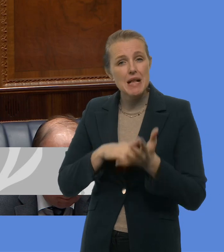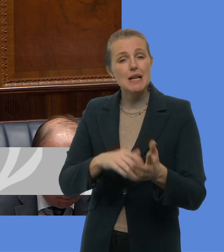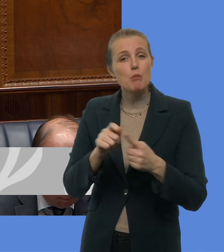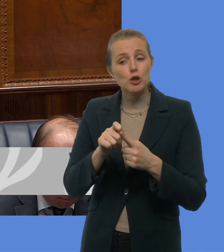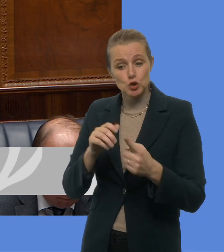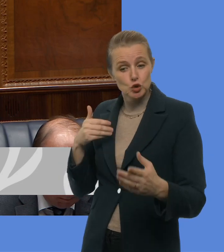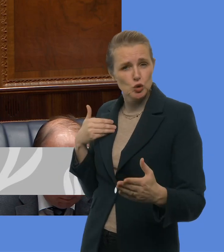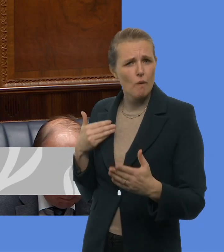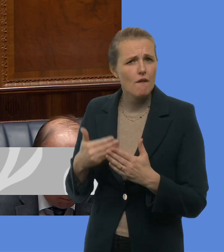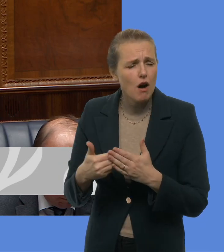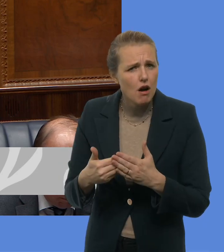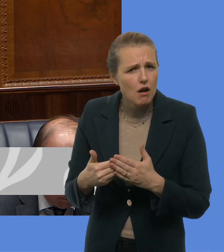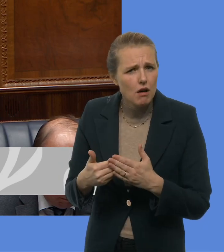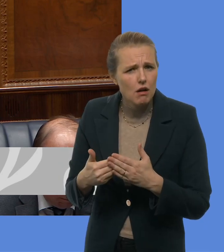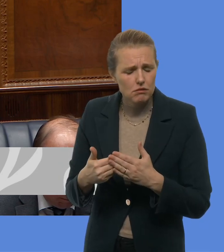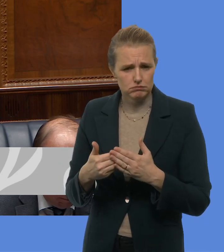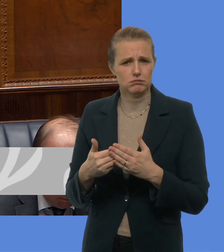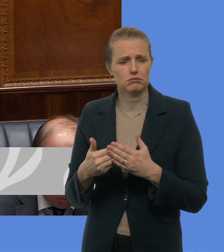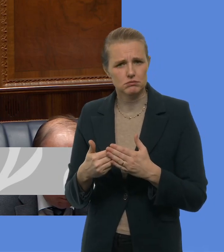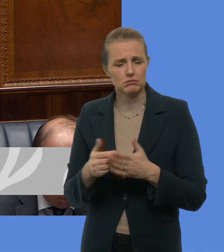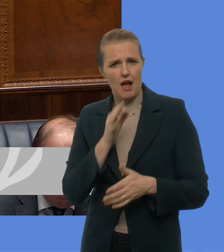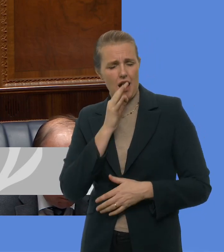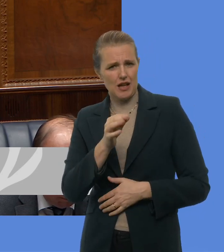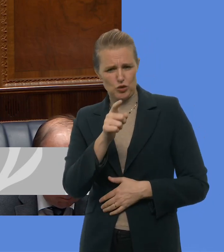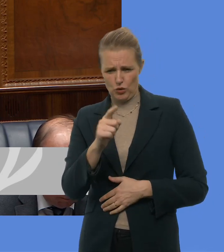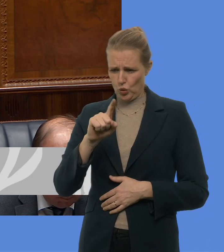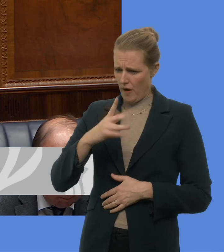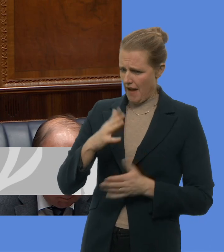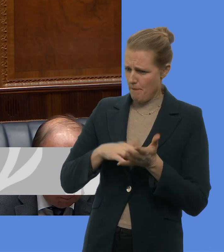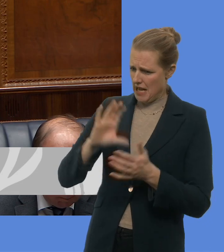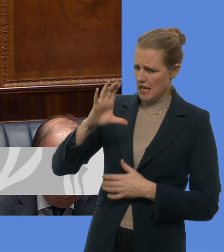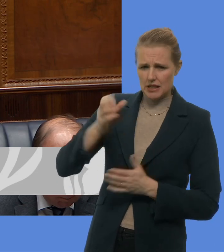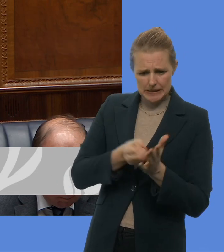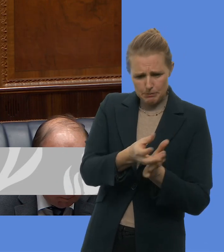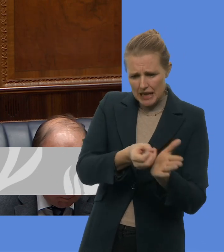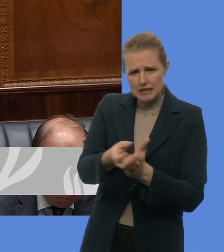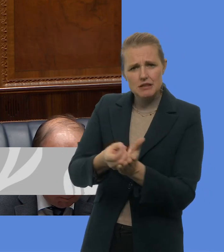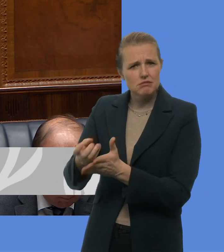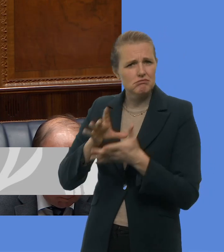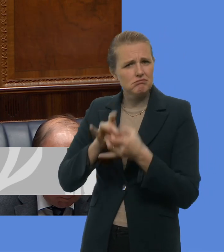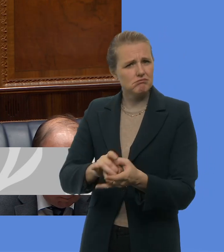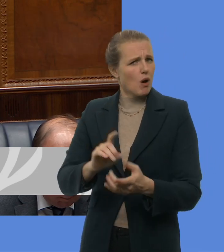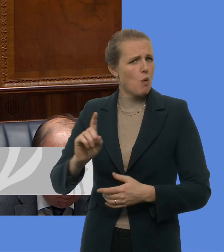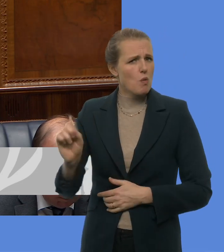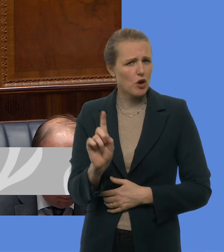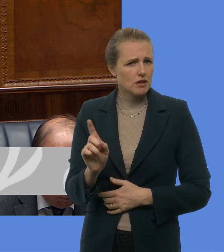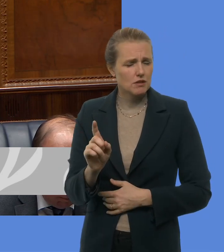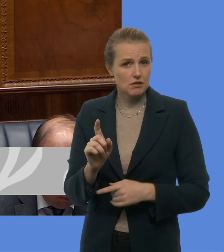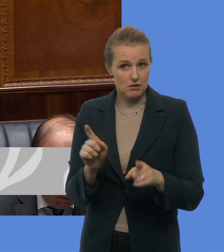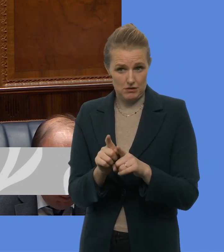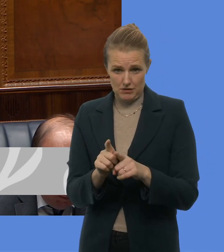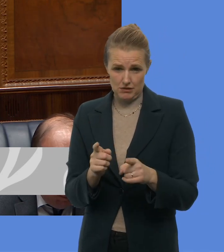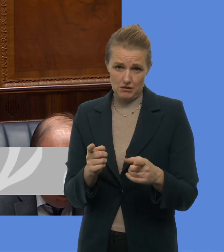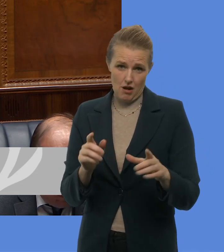far. Could the Minister explain what this amount of money was spent on and how we might